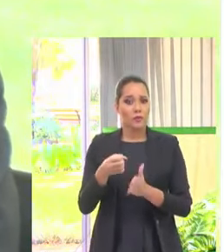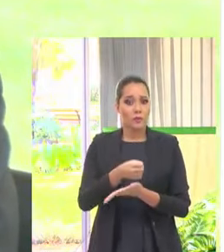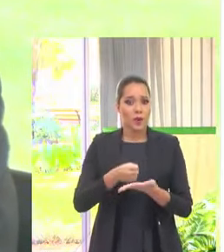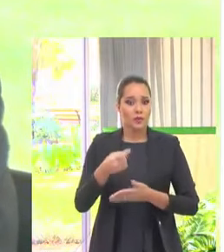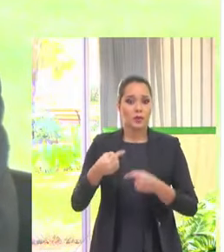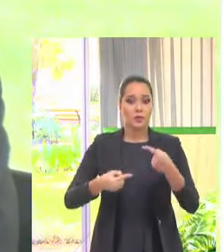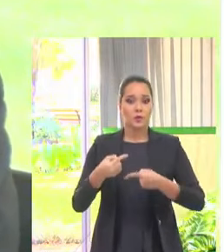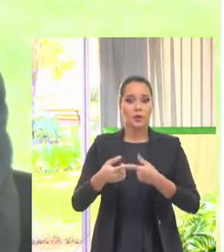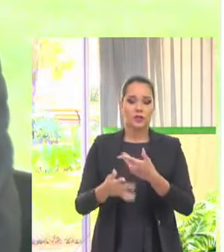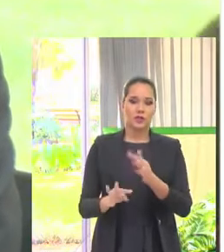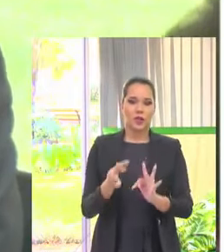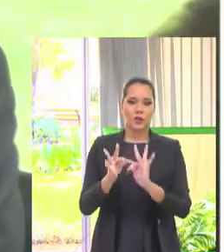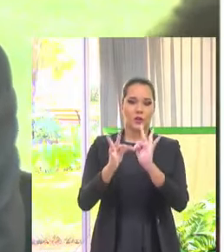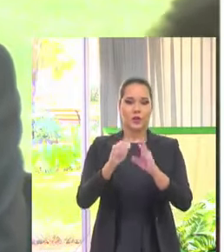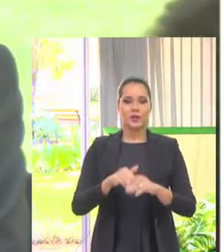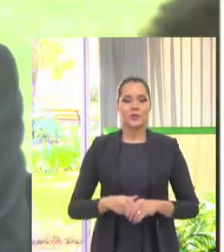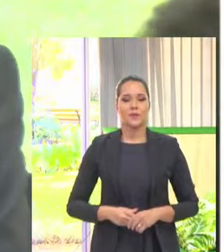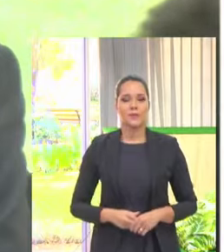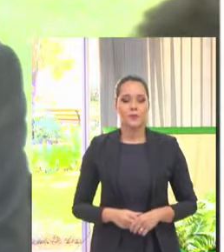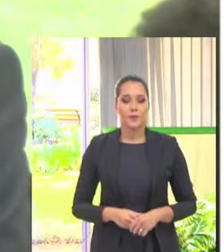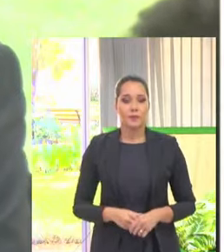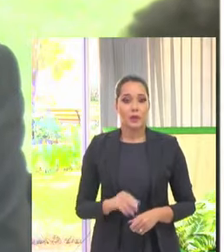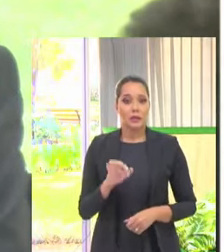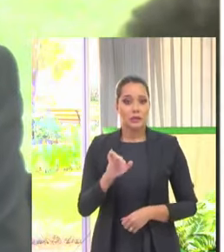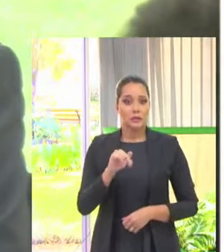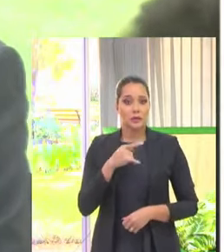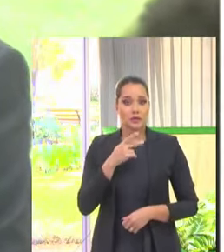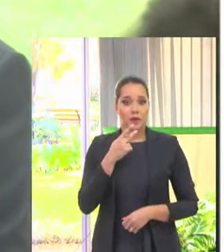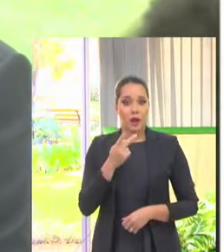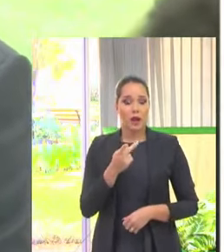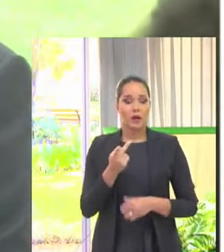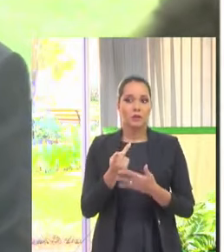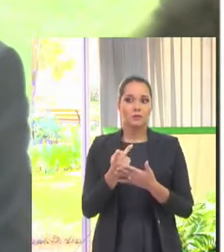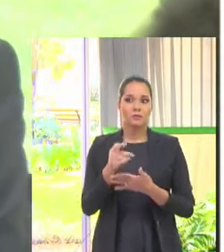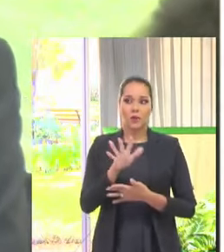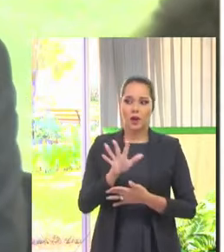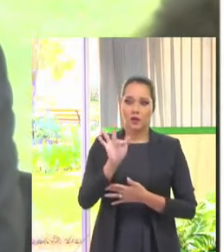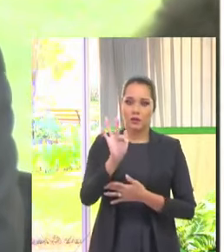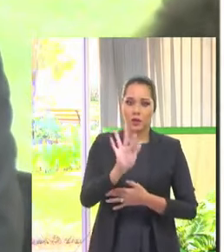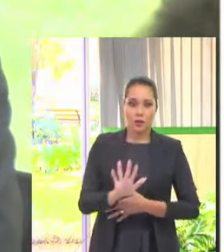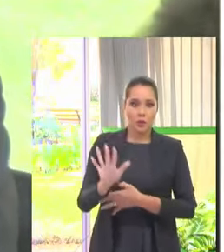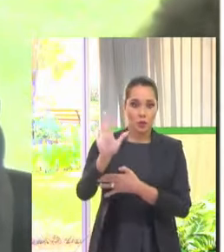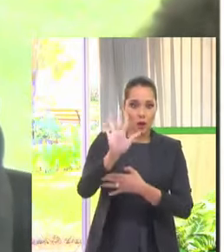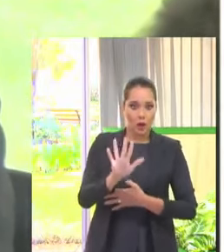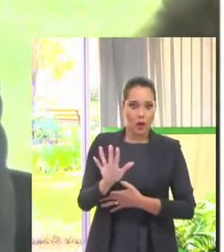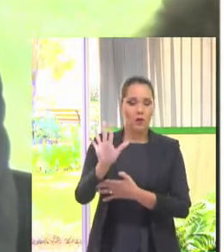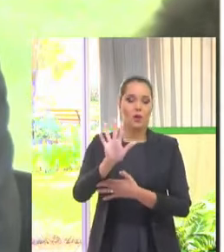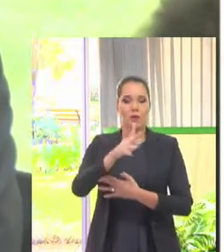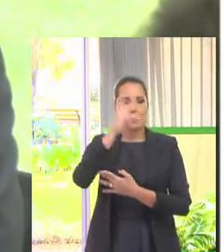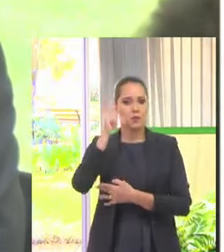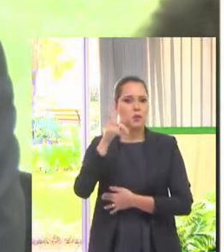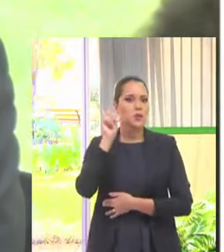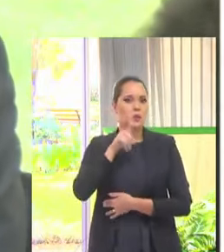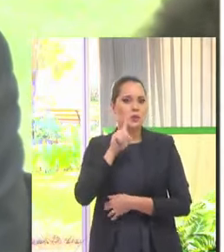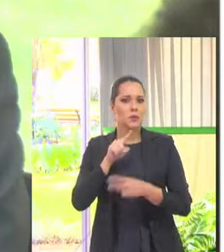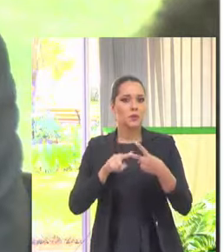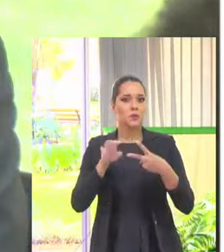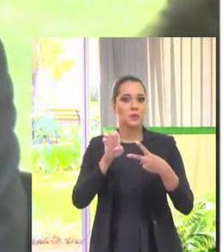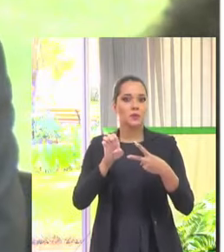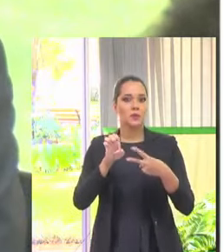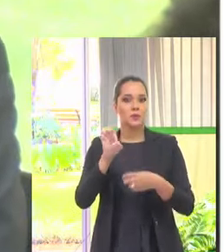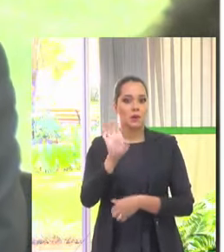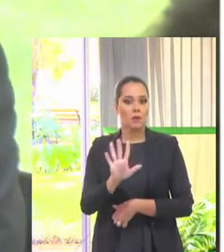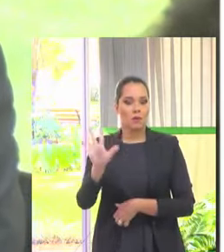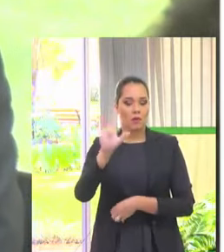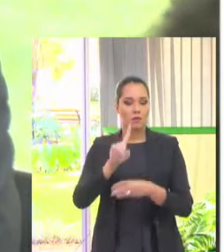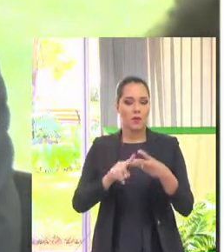And increasingly, if you talk at the national level to officials in the United States, in Europe, in India, elsewhere, they share